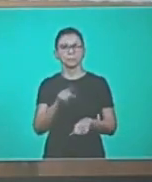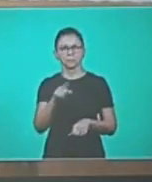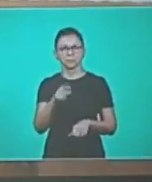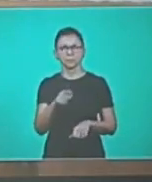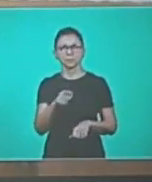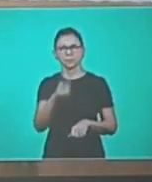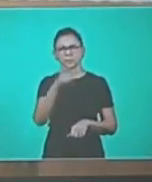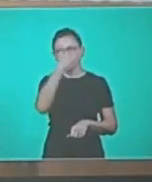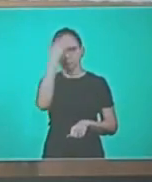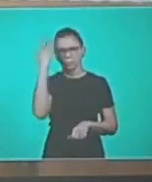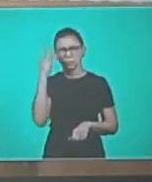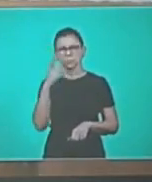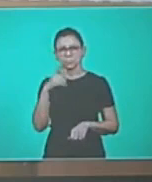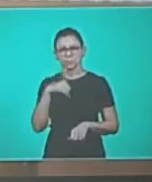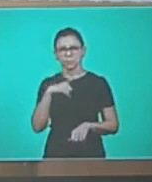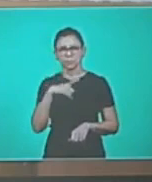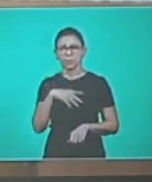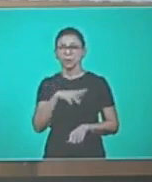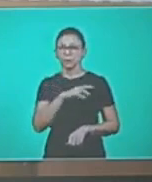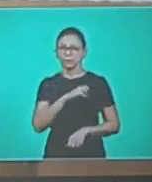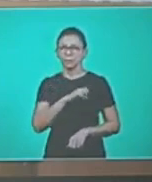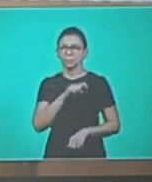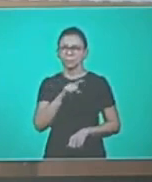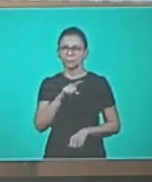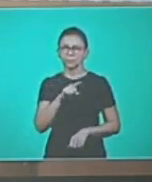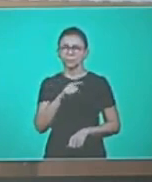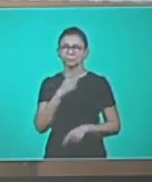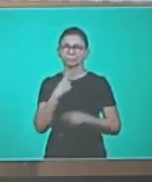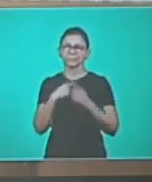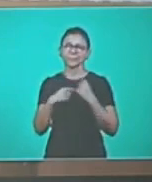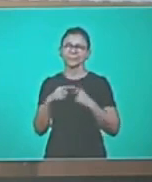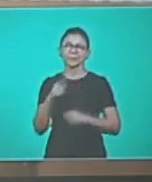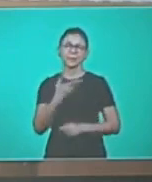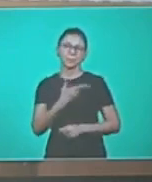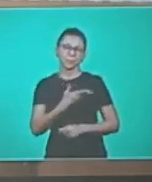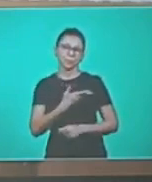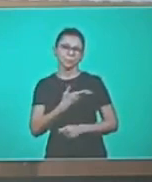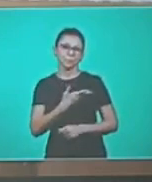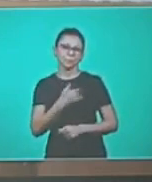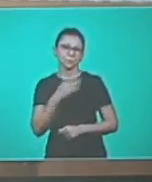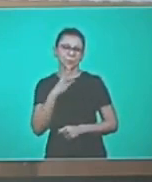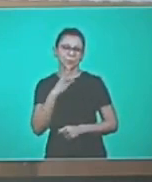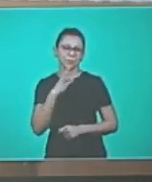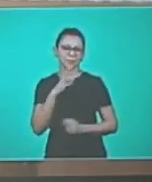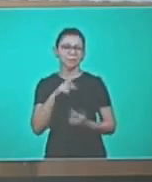if someone that you love and you would like to invite.